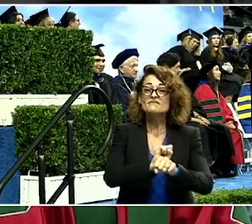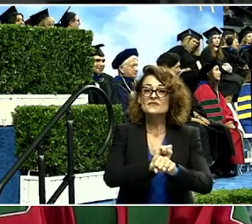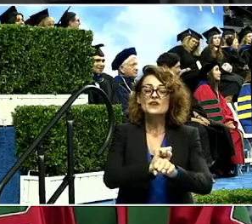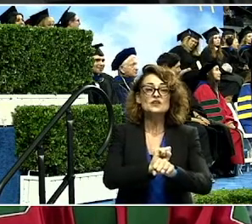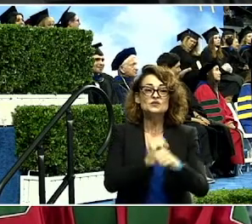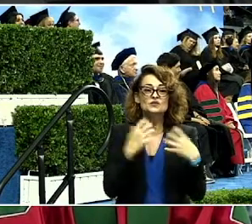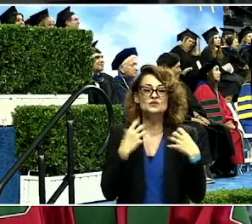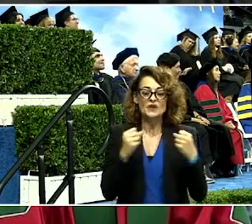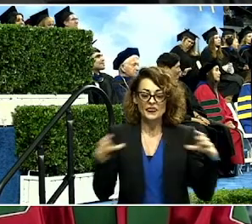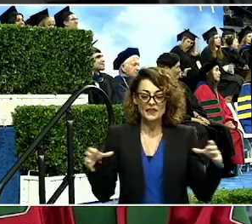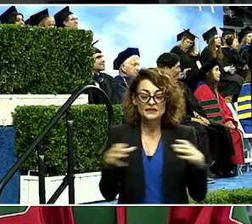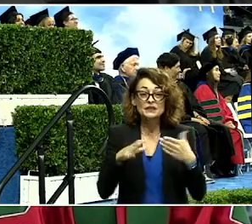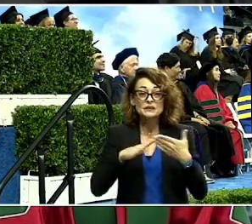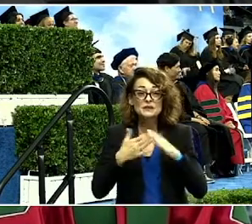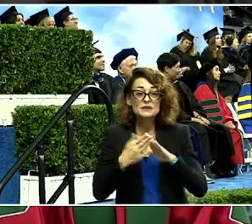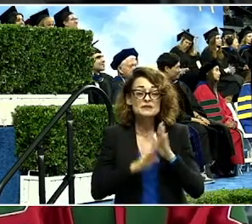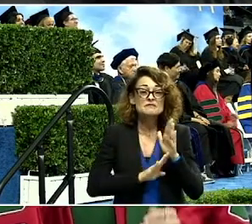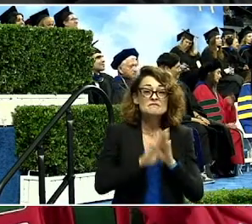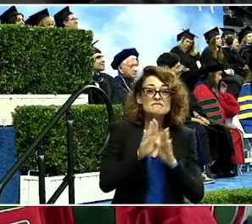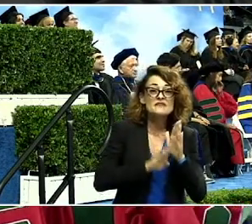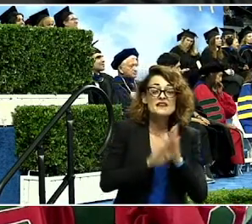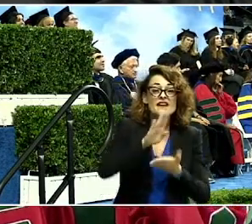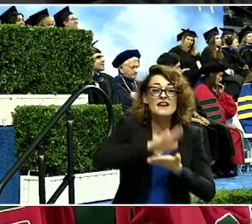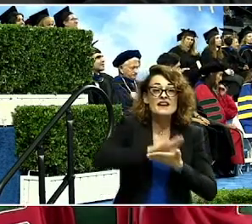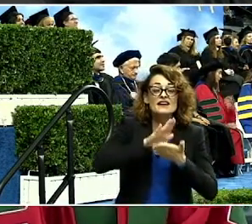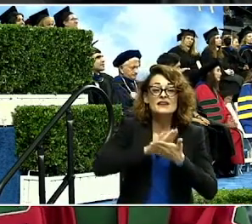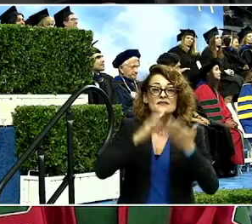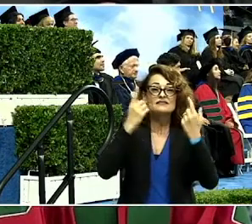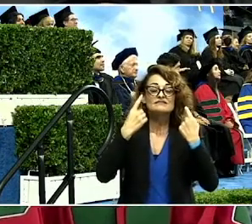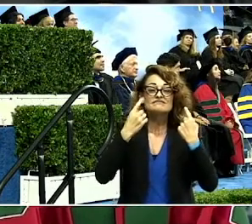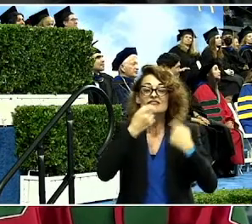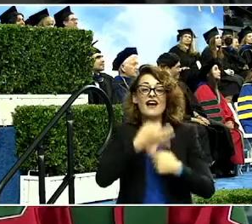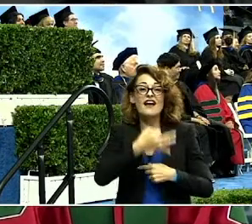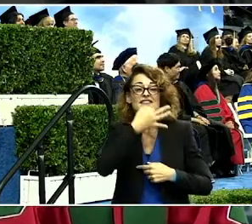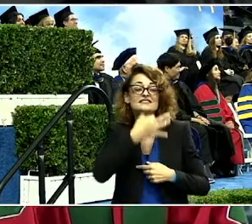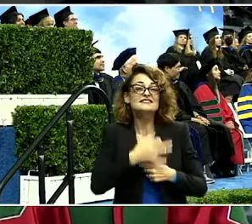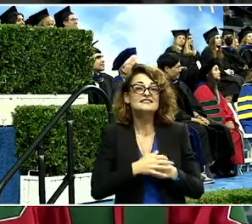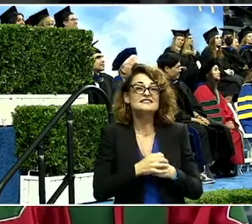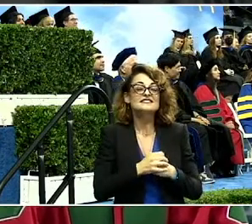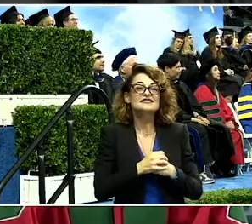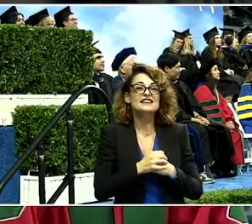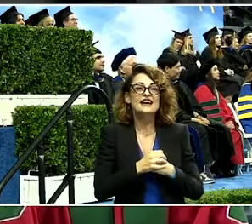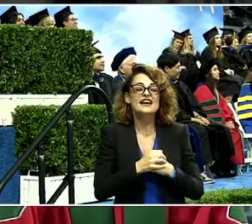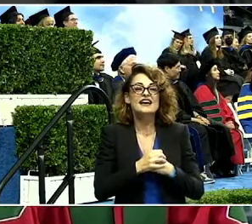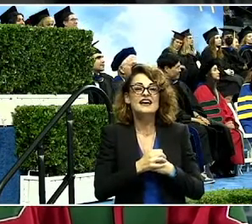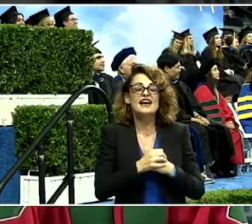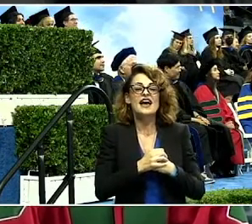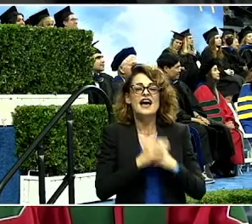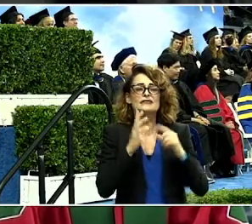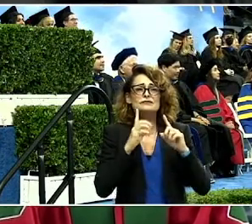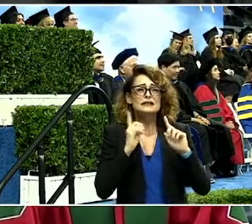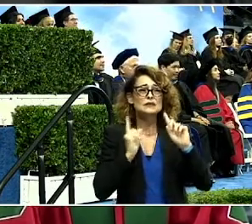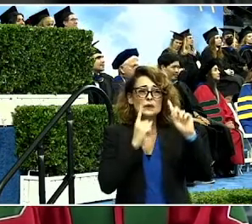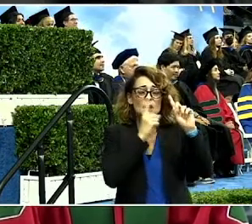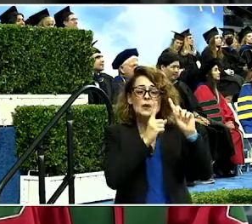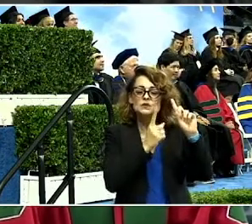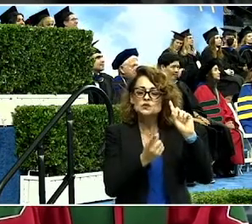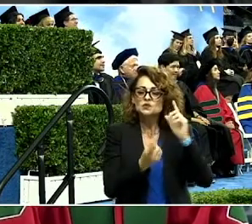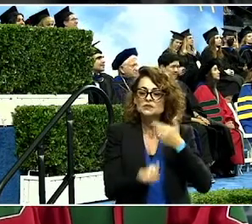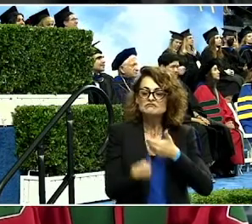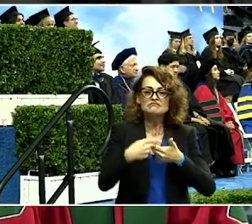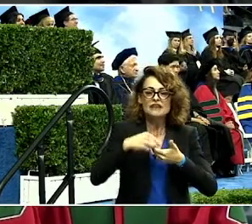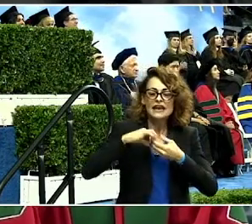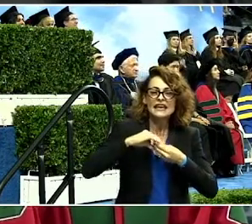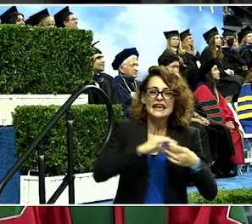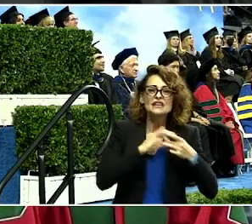excellence, build our campus diversity, and inspire a new level of civic engagement within the UCLA family.